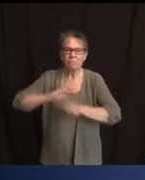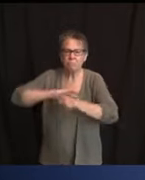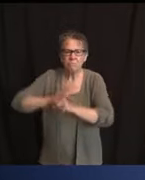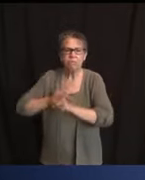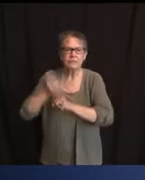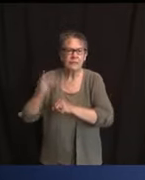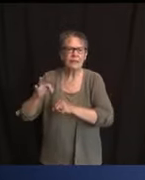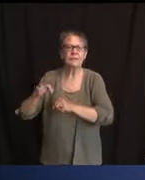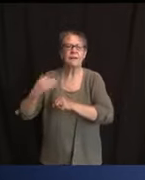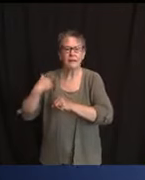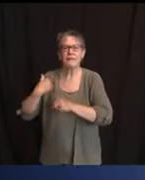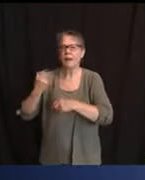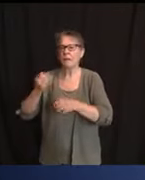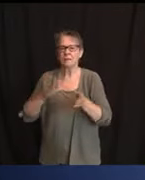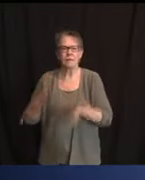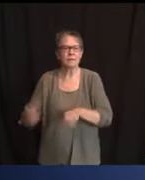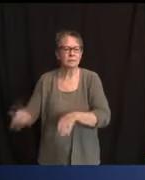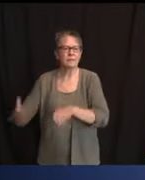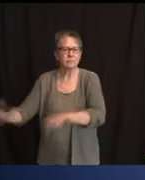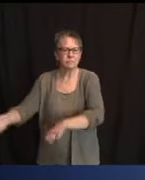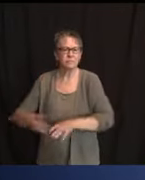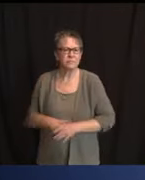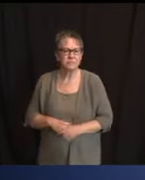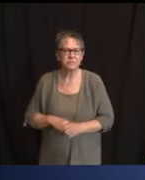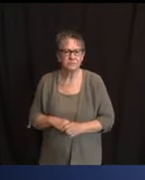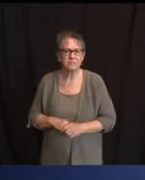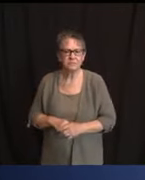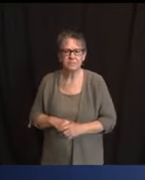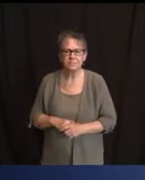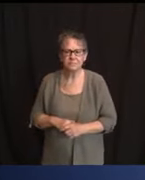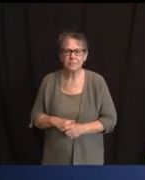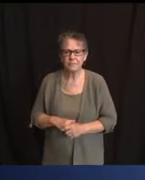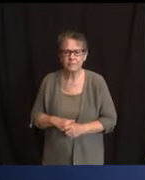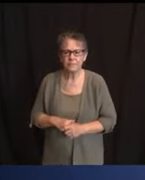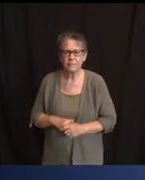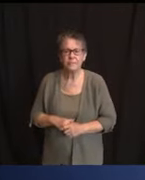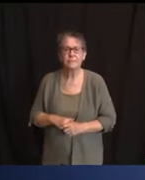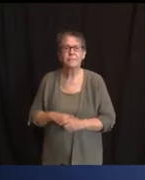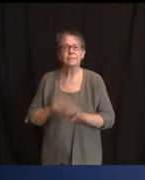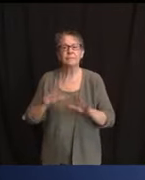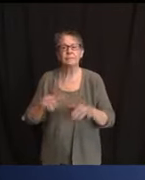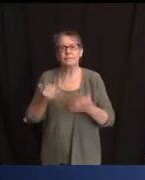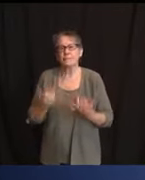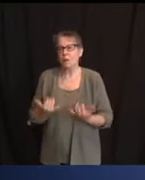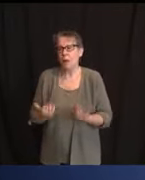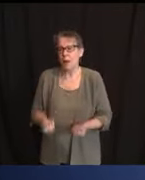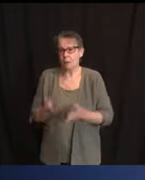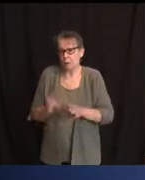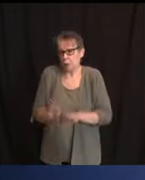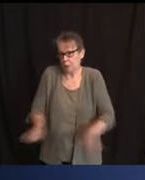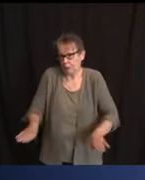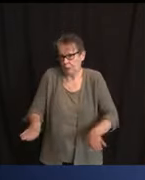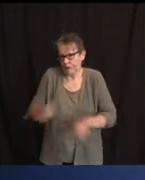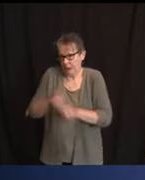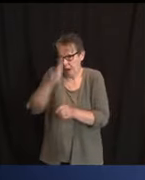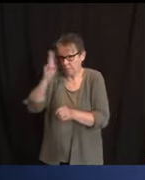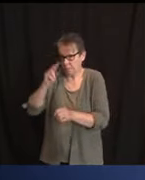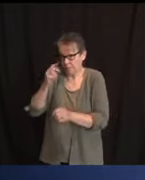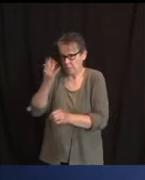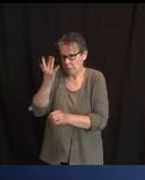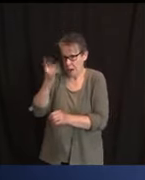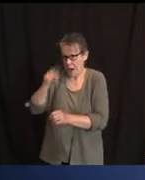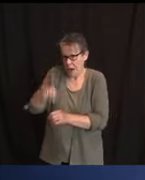spot number, meaning I can't tell you exactly how many children are in right now. I can tell you that overall, kids under the age of 18 are about 2% of